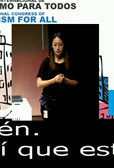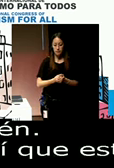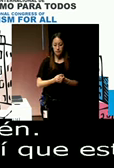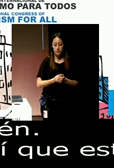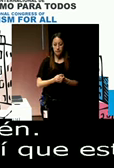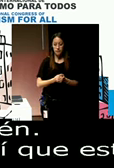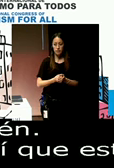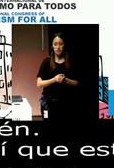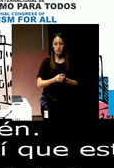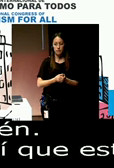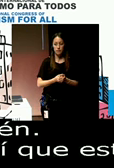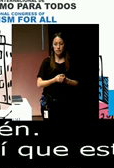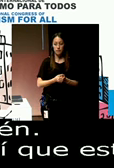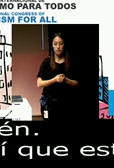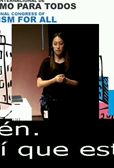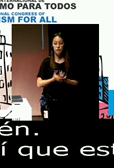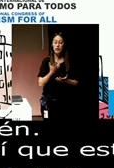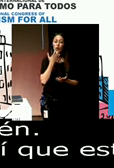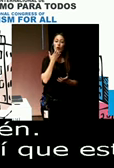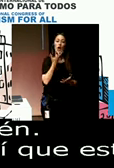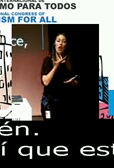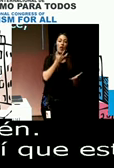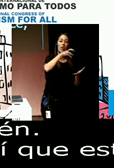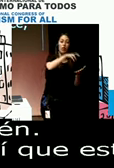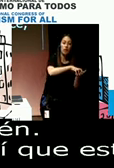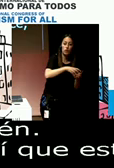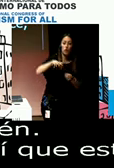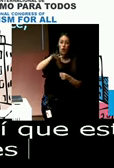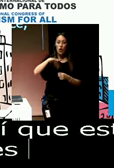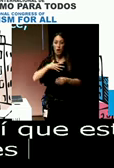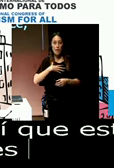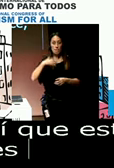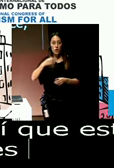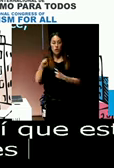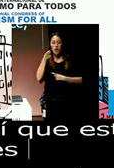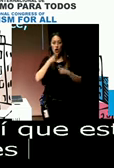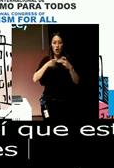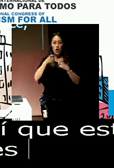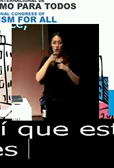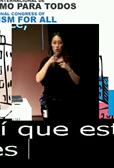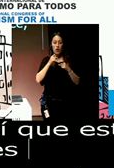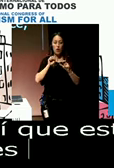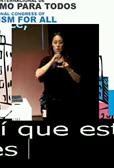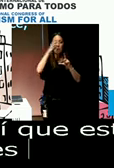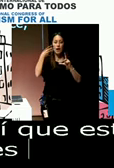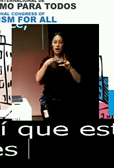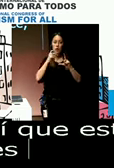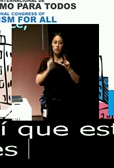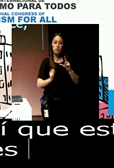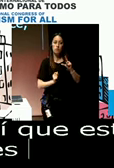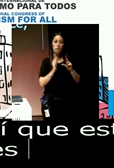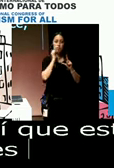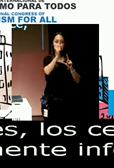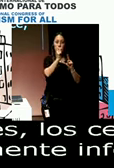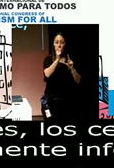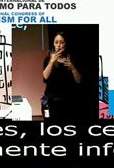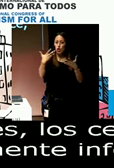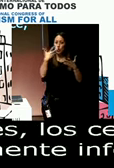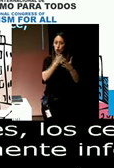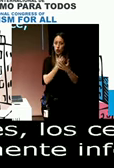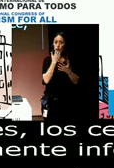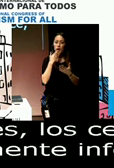place, and users can leave comments about the offer and also specific comments